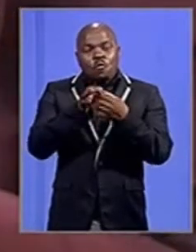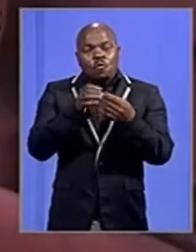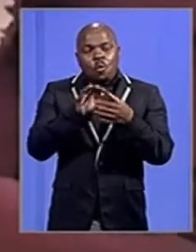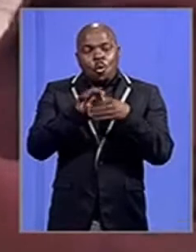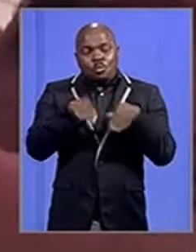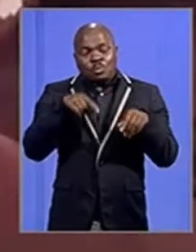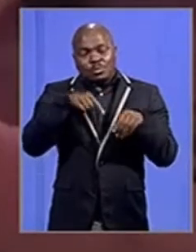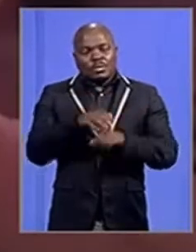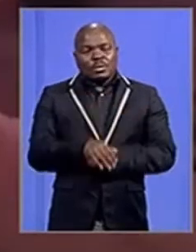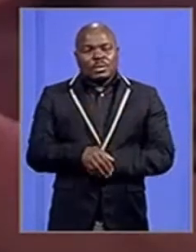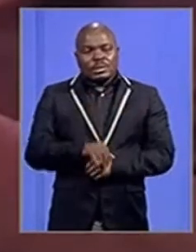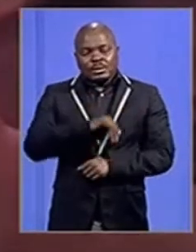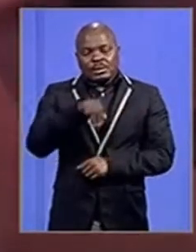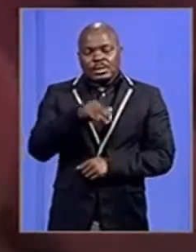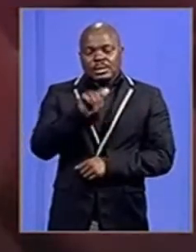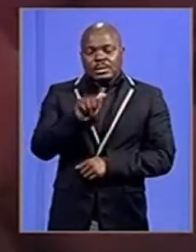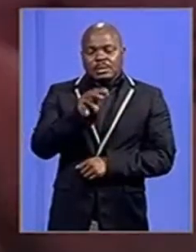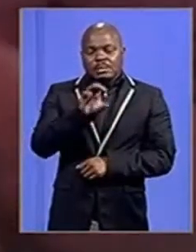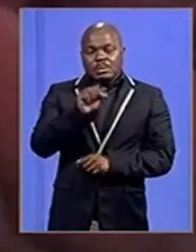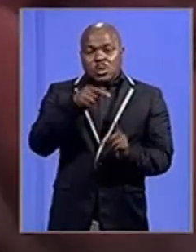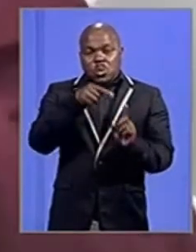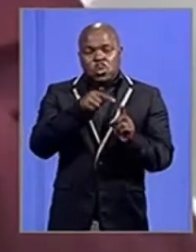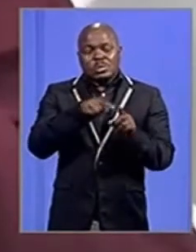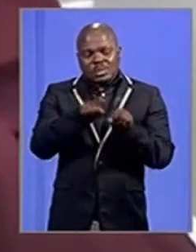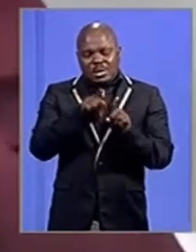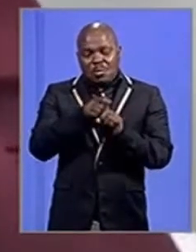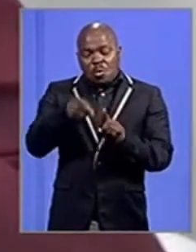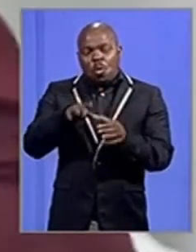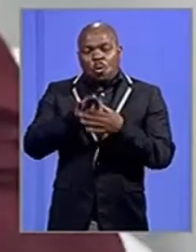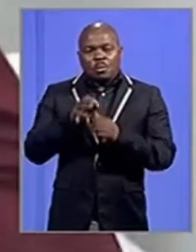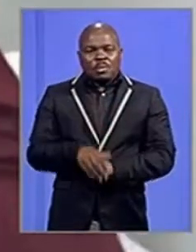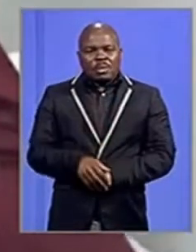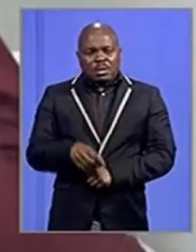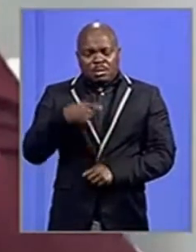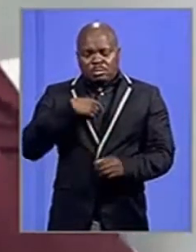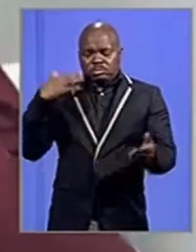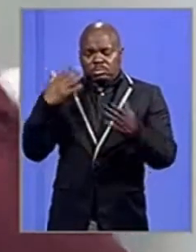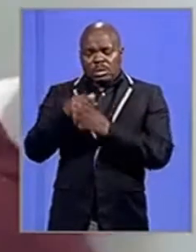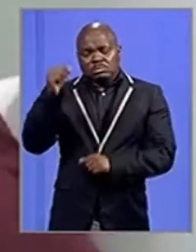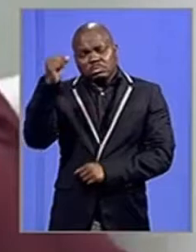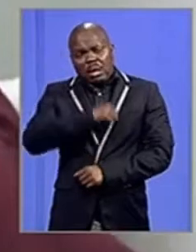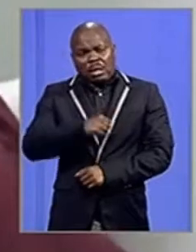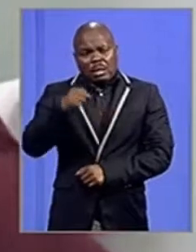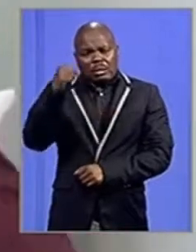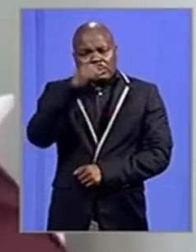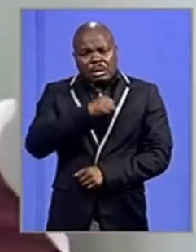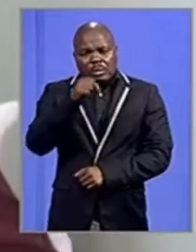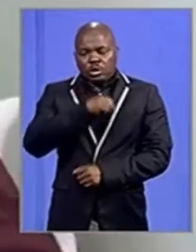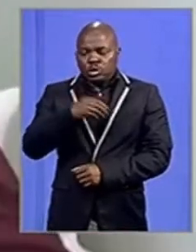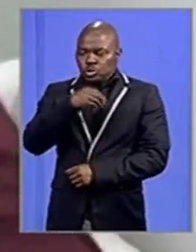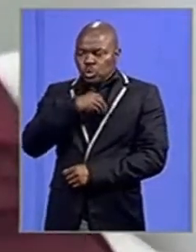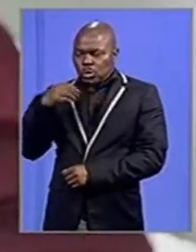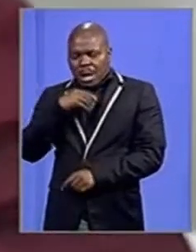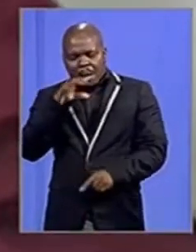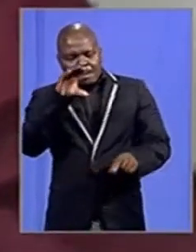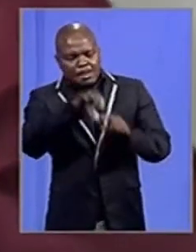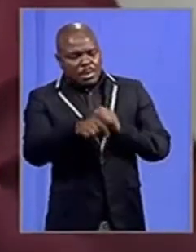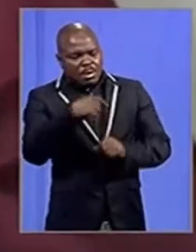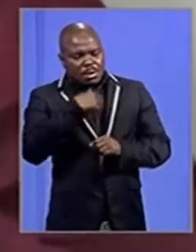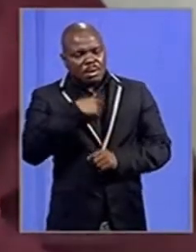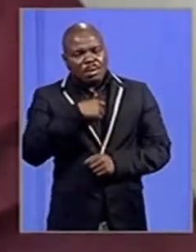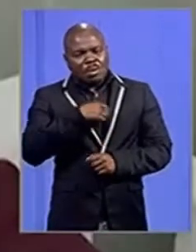Darlene James ke yo mongwe wa bona. I've been coughing non-stop. I think the doctor diagnosed me with COVID pneumonia.